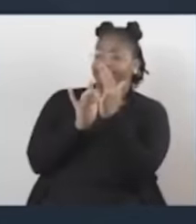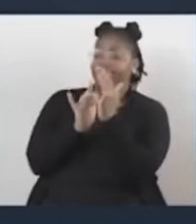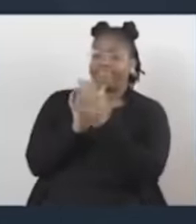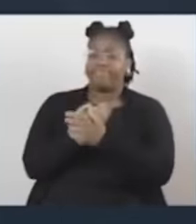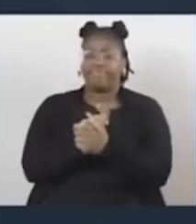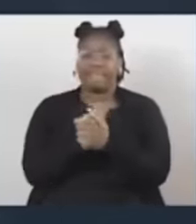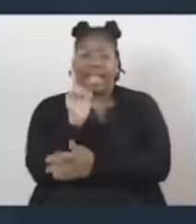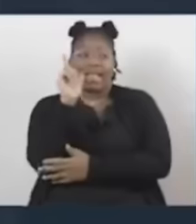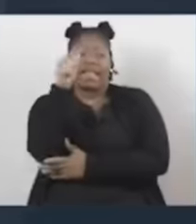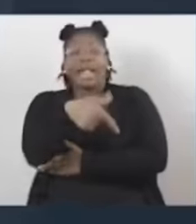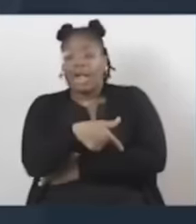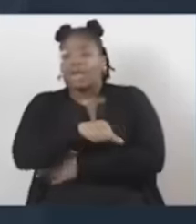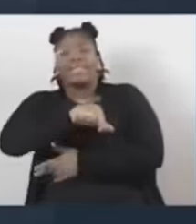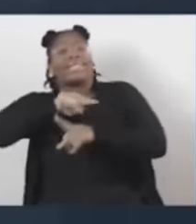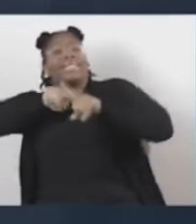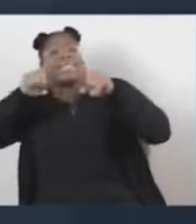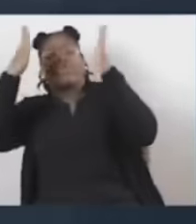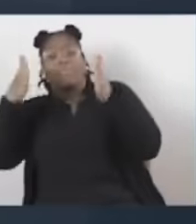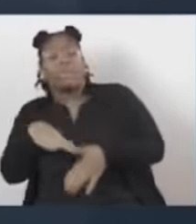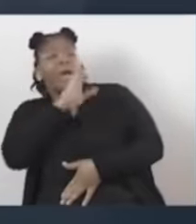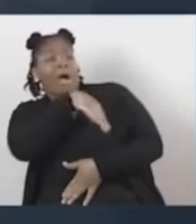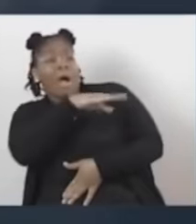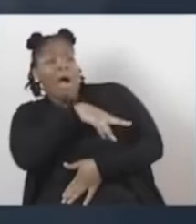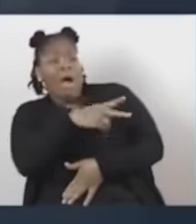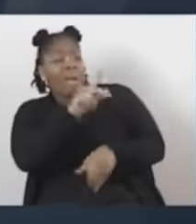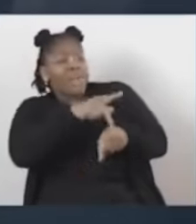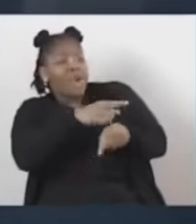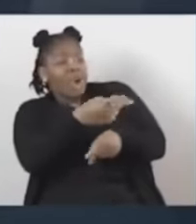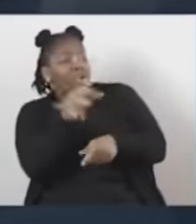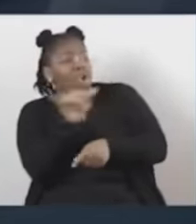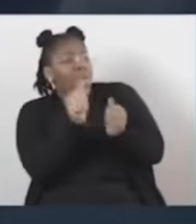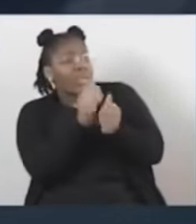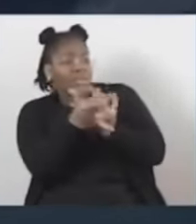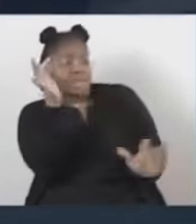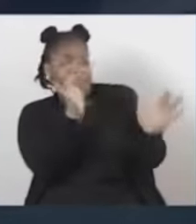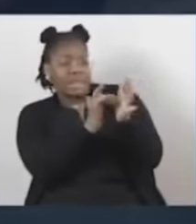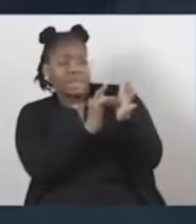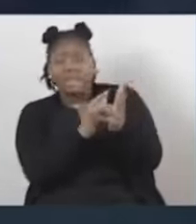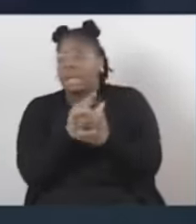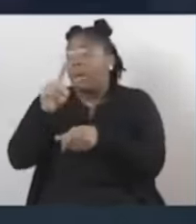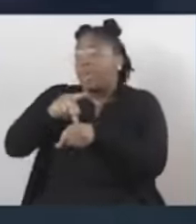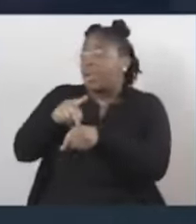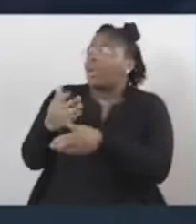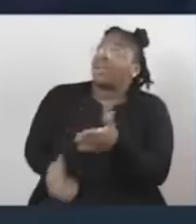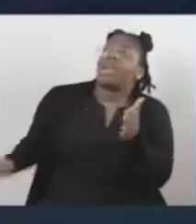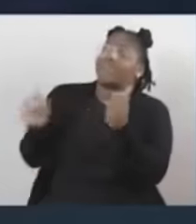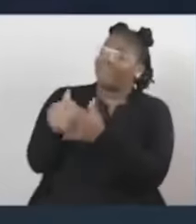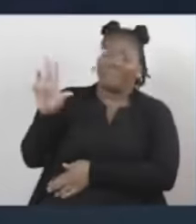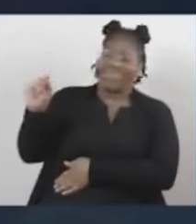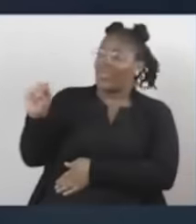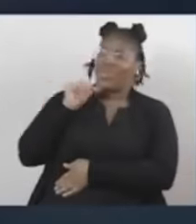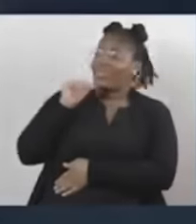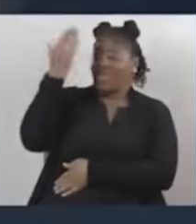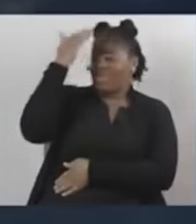a little later, someone else saw him and said, "You're one of them also." But Peter said, "Man, I am not." And when about